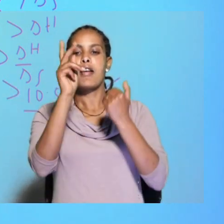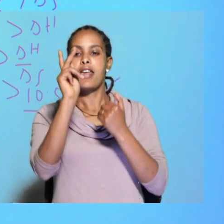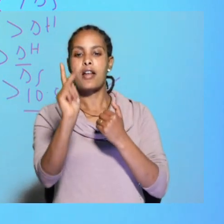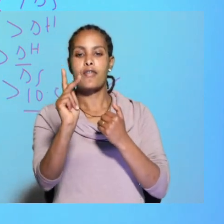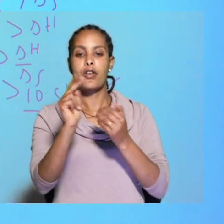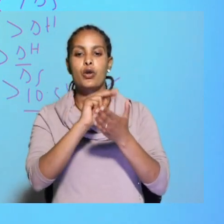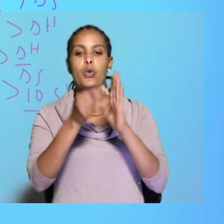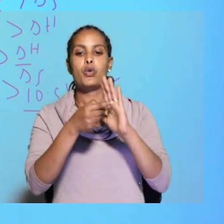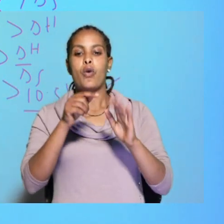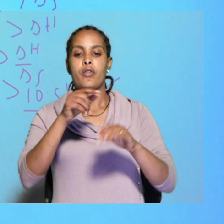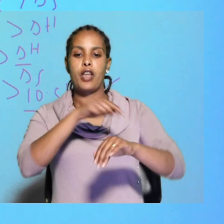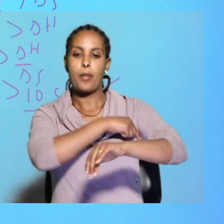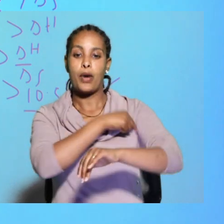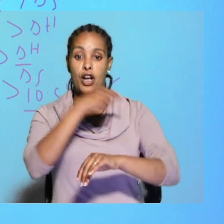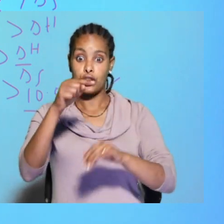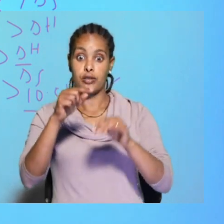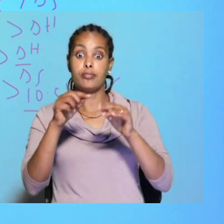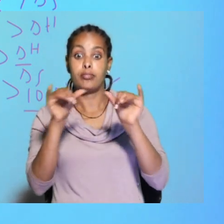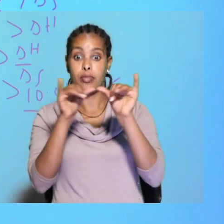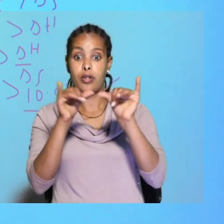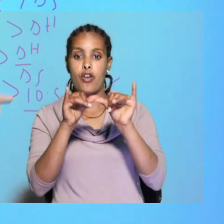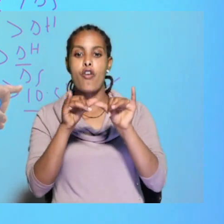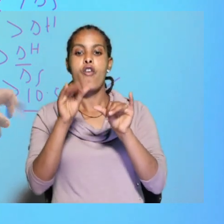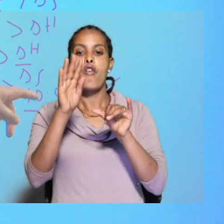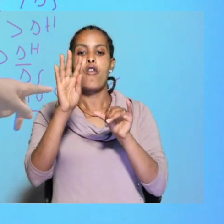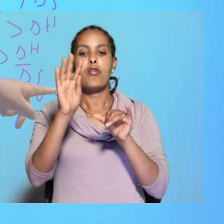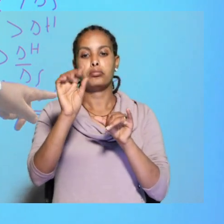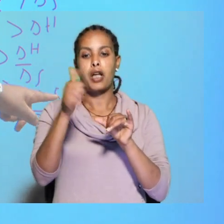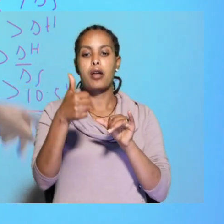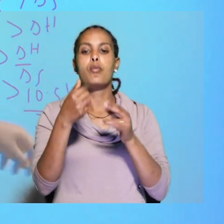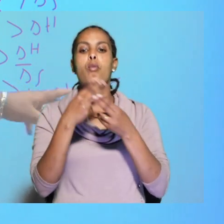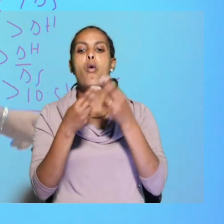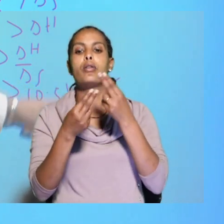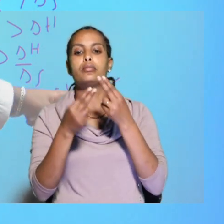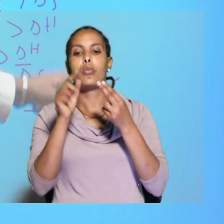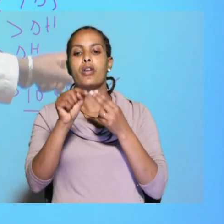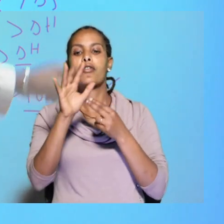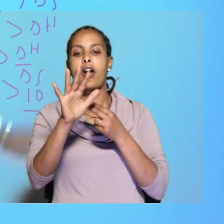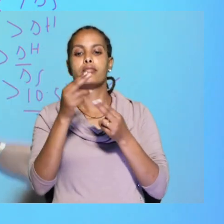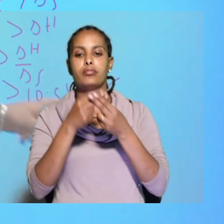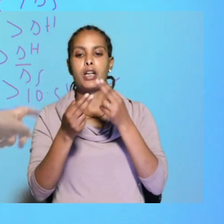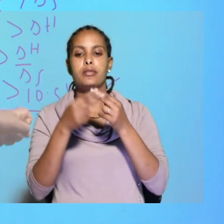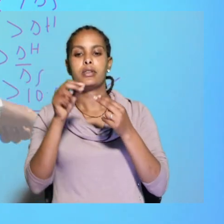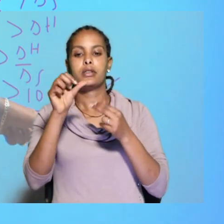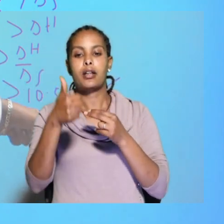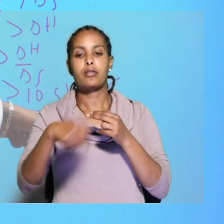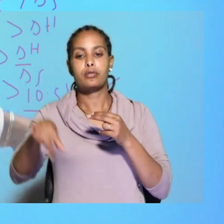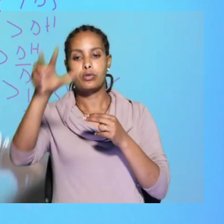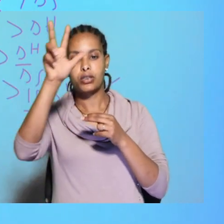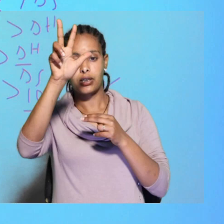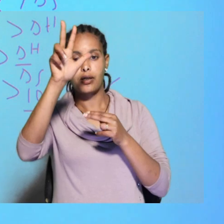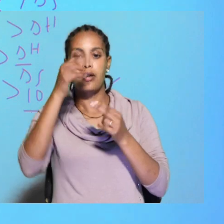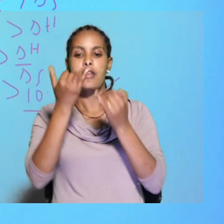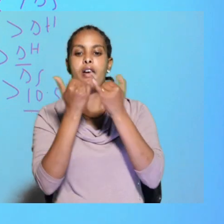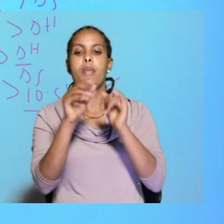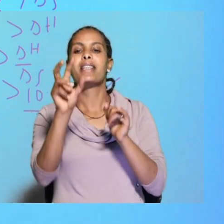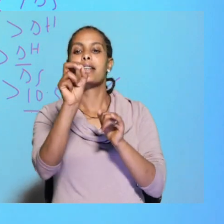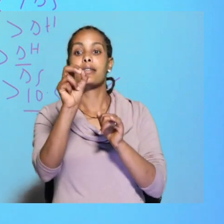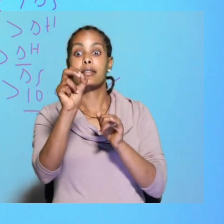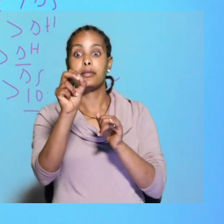of temperature. Therefore, for T greater than 10.5 times 10 raised to 3 divided by